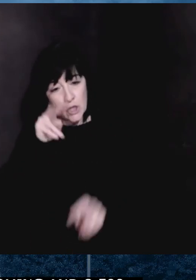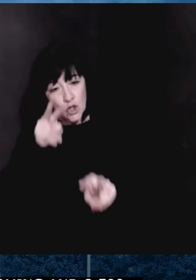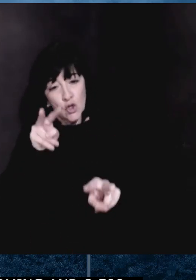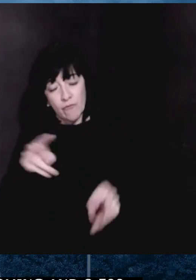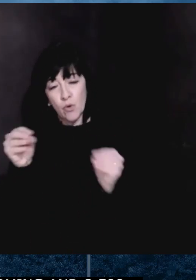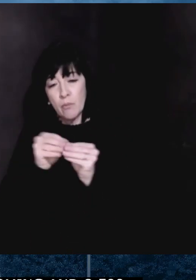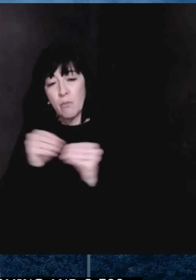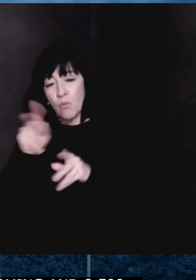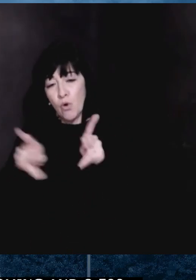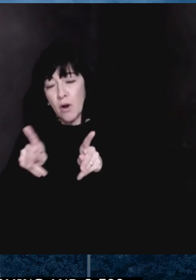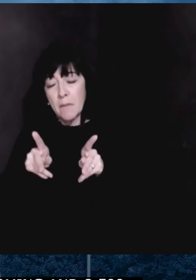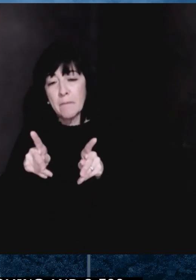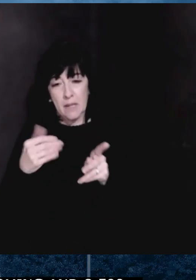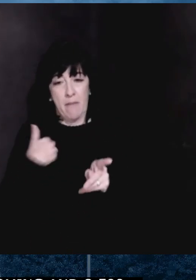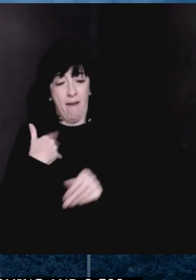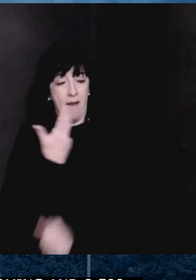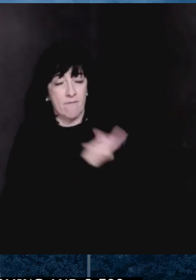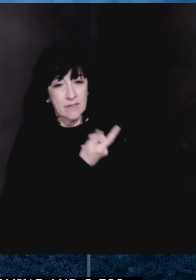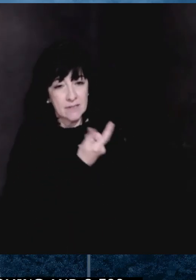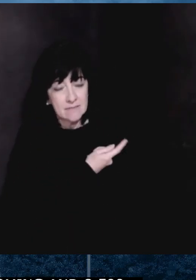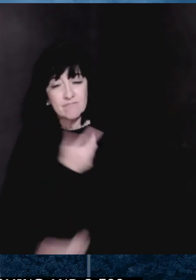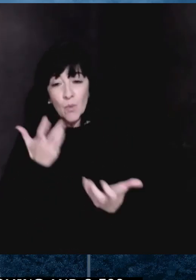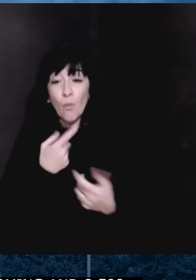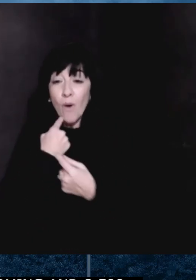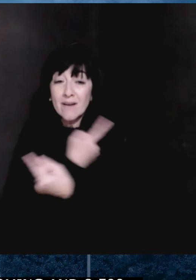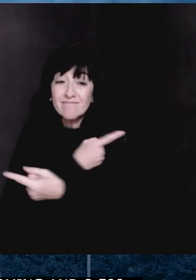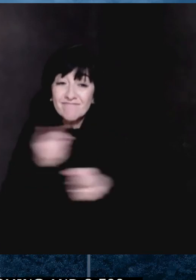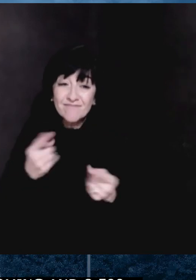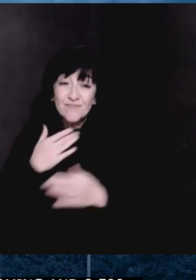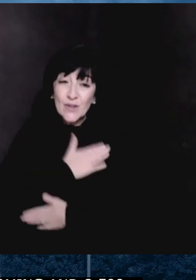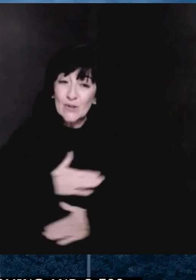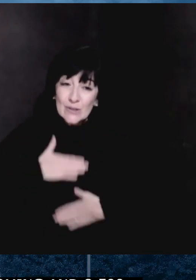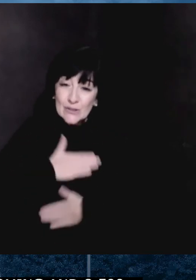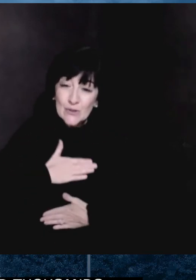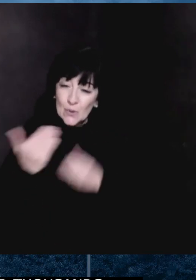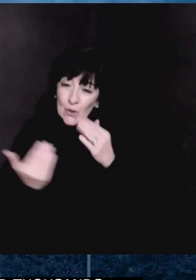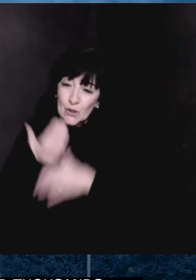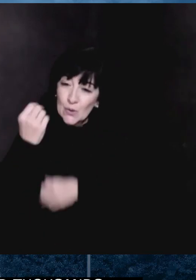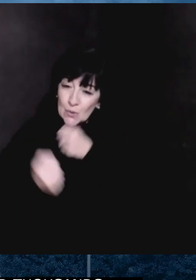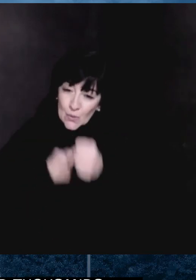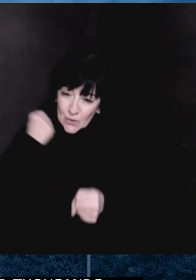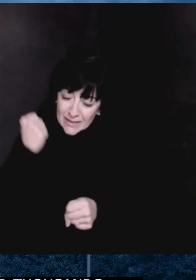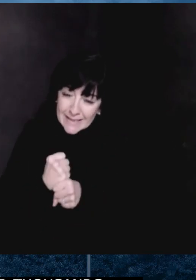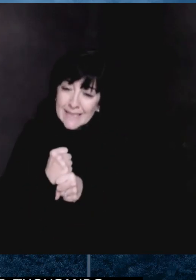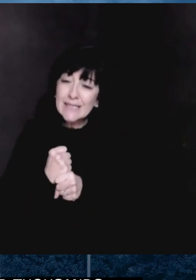So enjoy your New Year's celebration